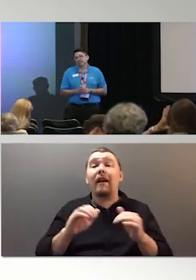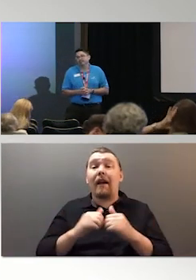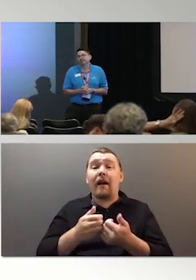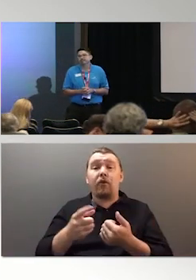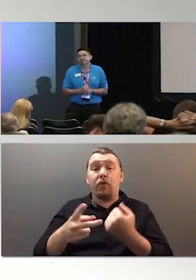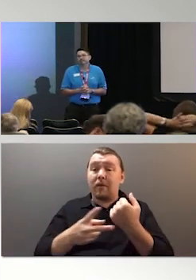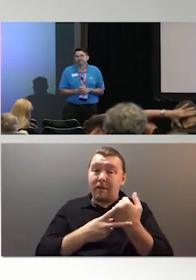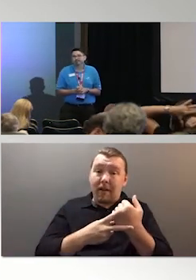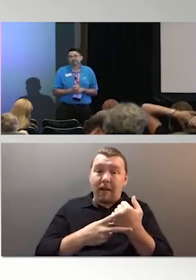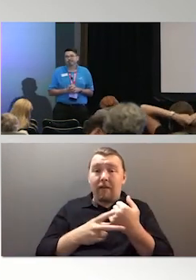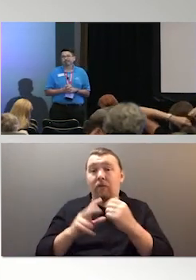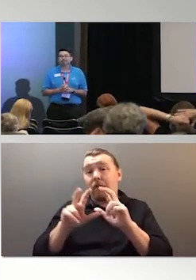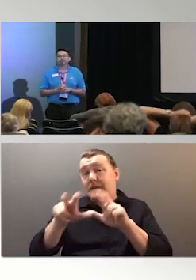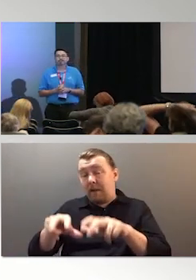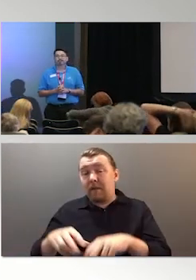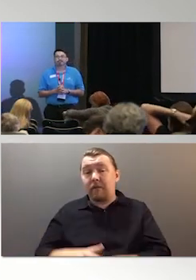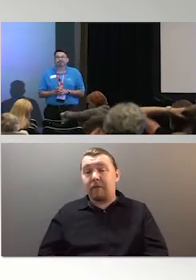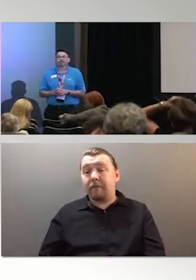invest.